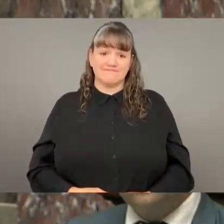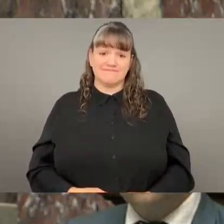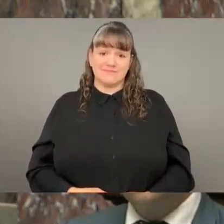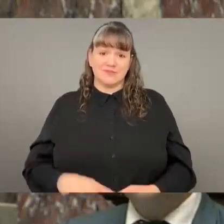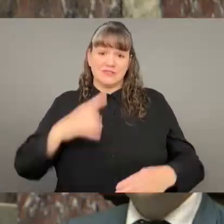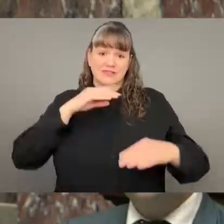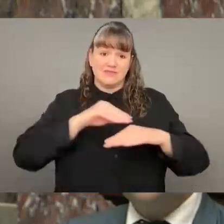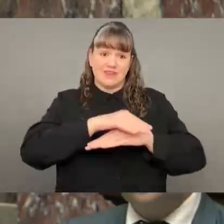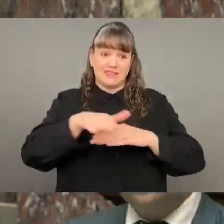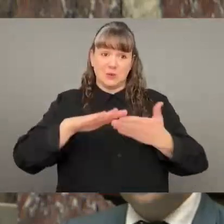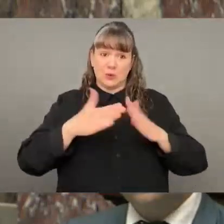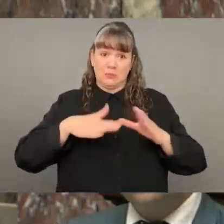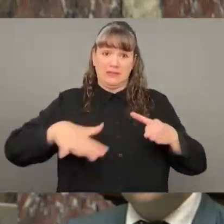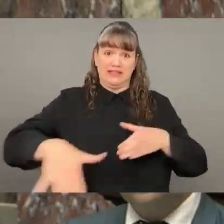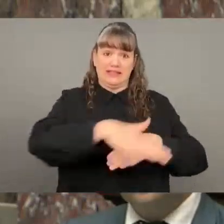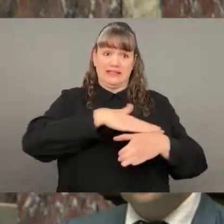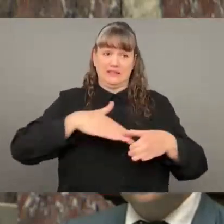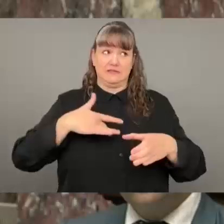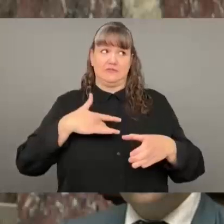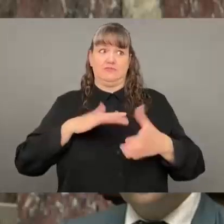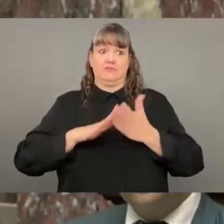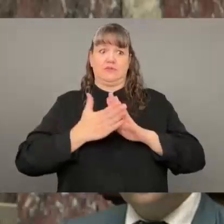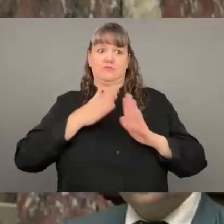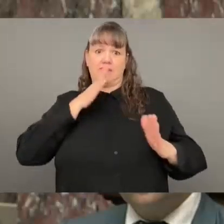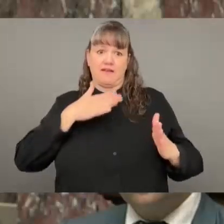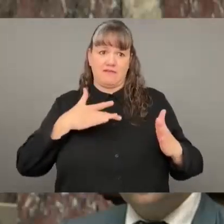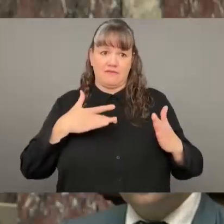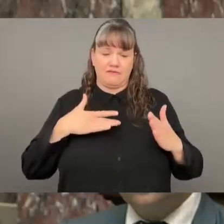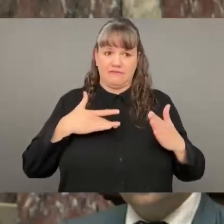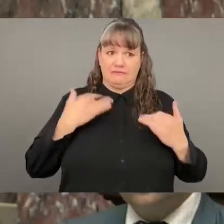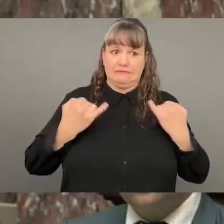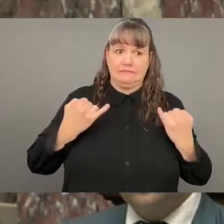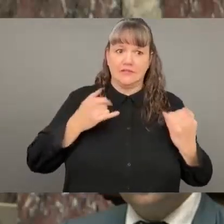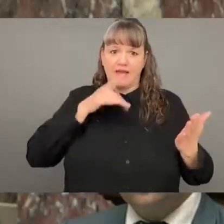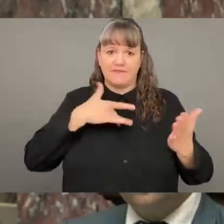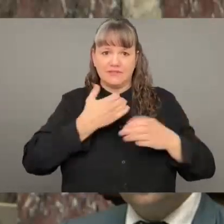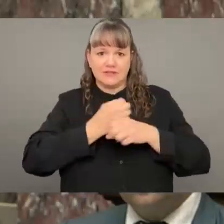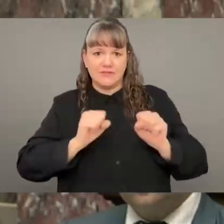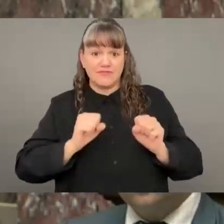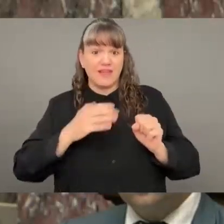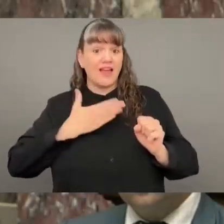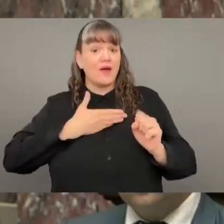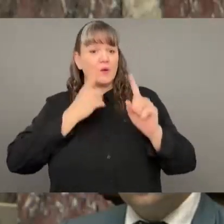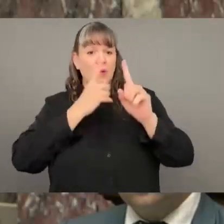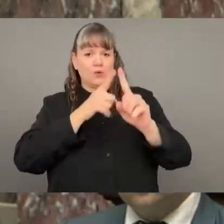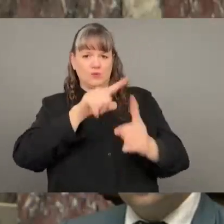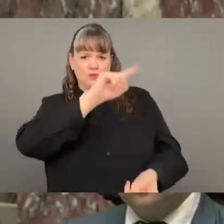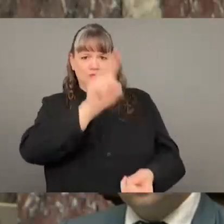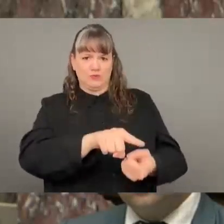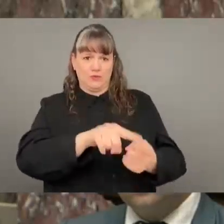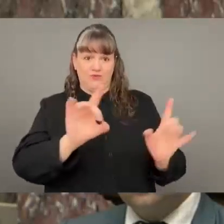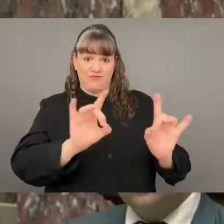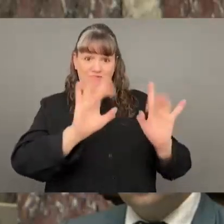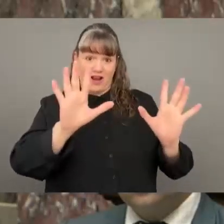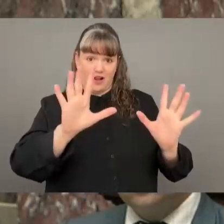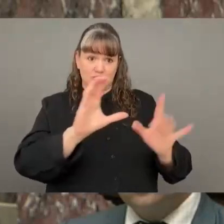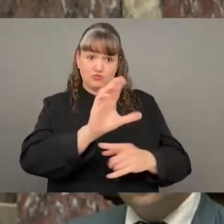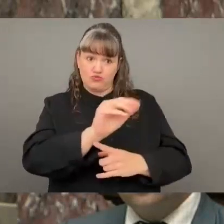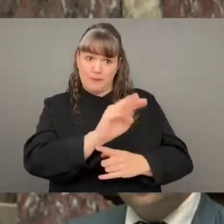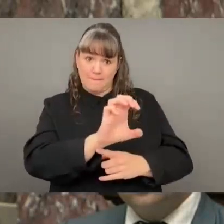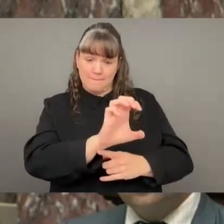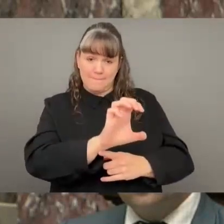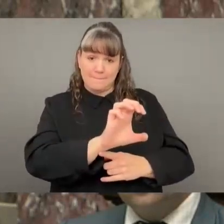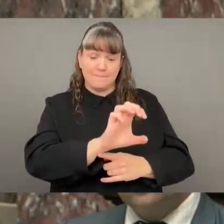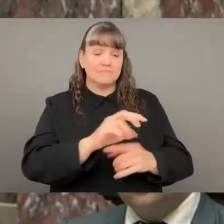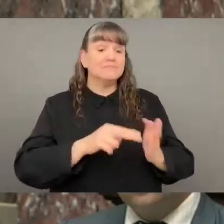safe. Reducing violent crime means addressing it by examining the causes